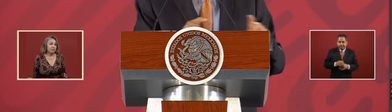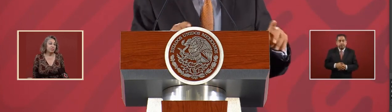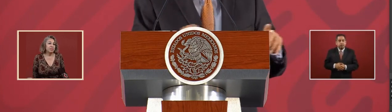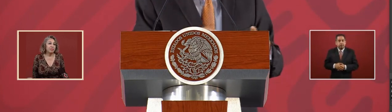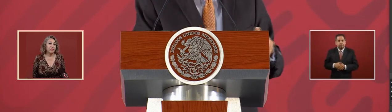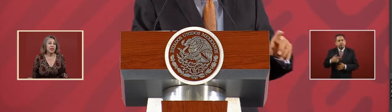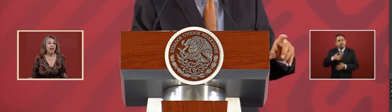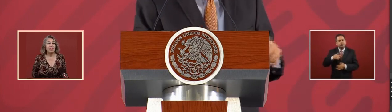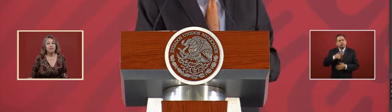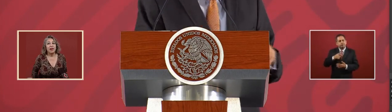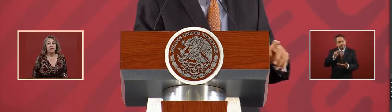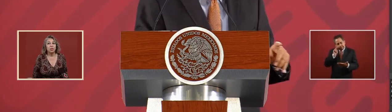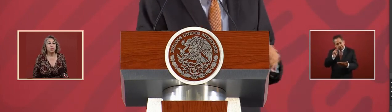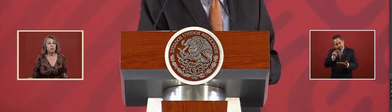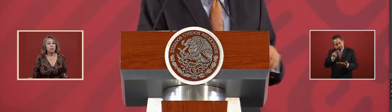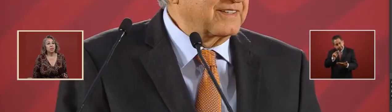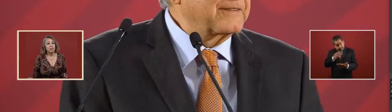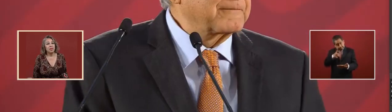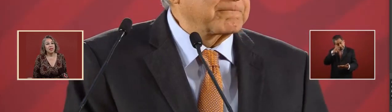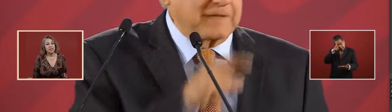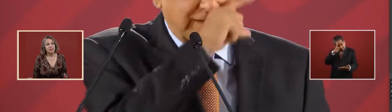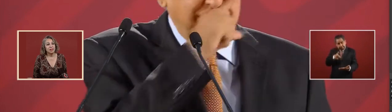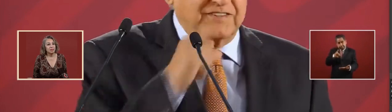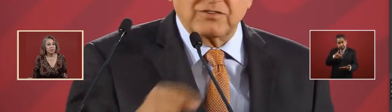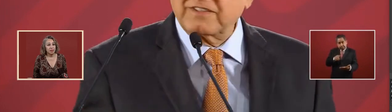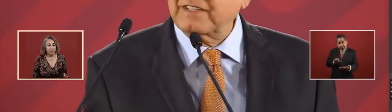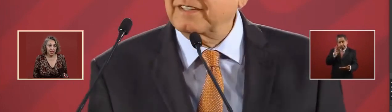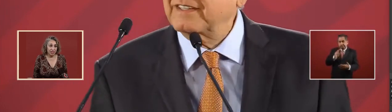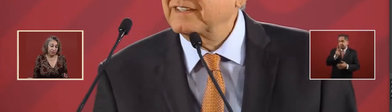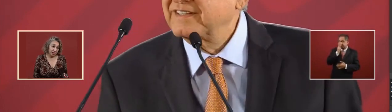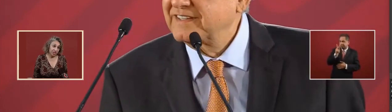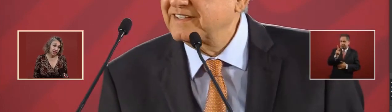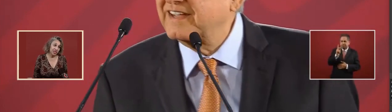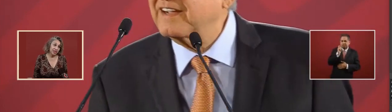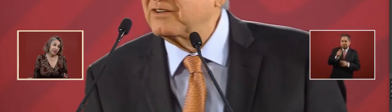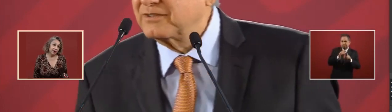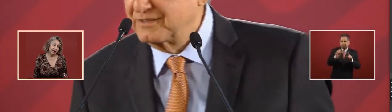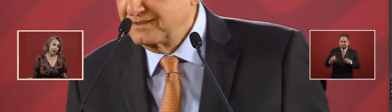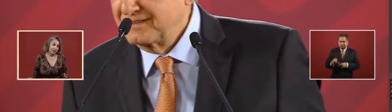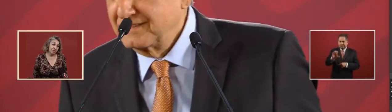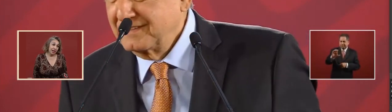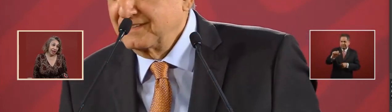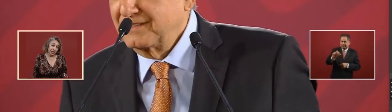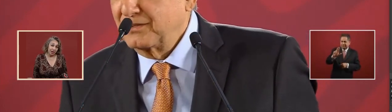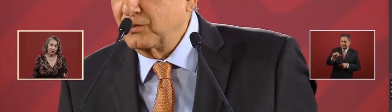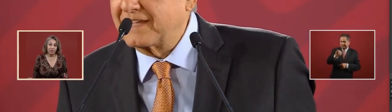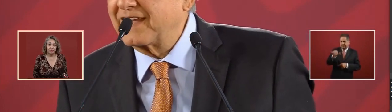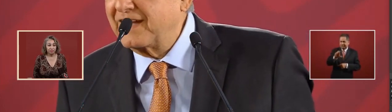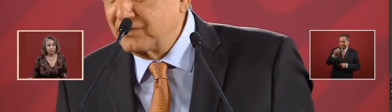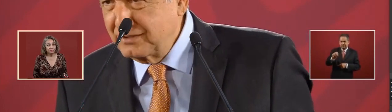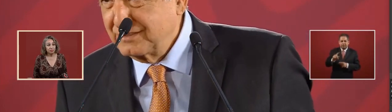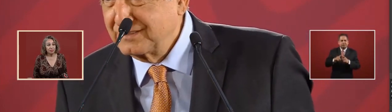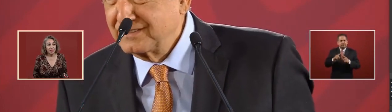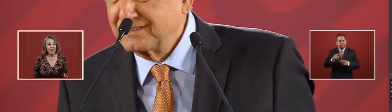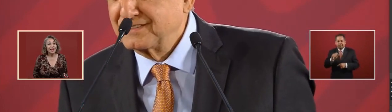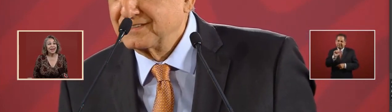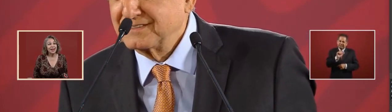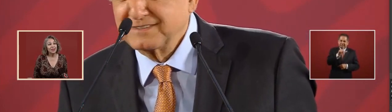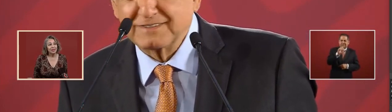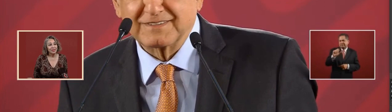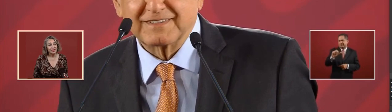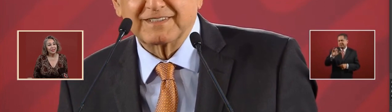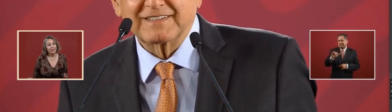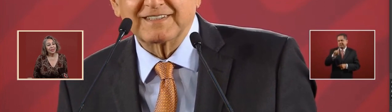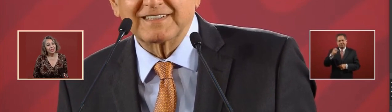Me encontré, I found the this, la definición de the definition el carajo, of el carajo. O al carajo. Al